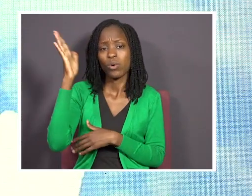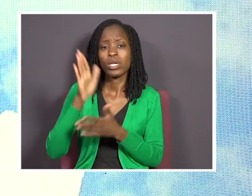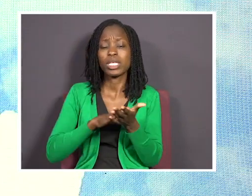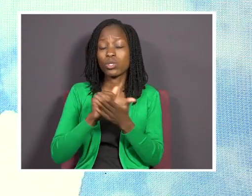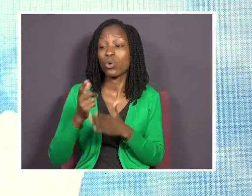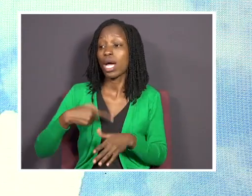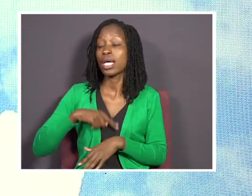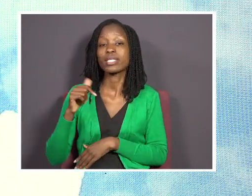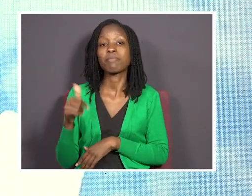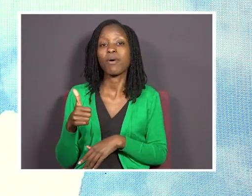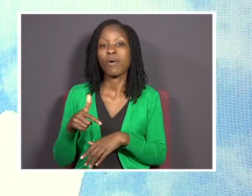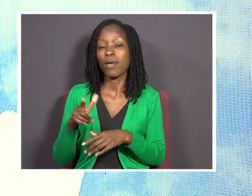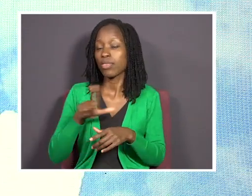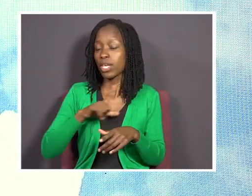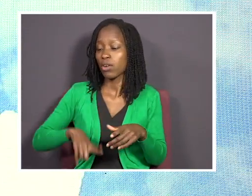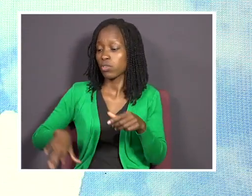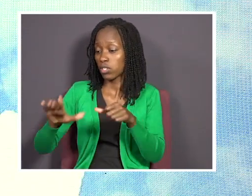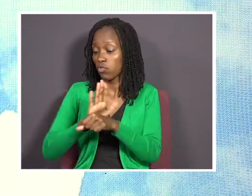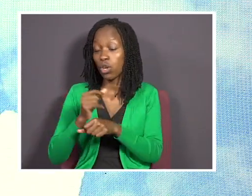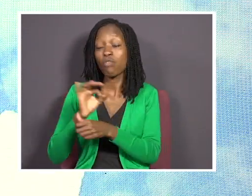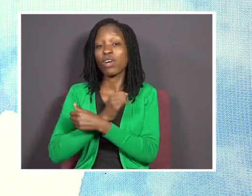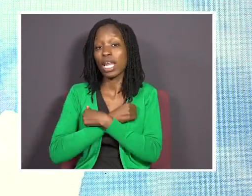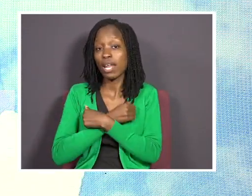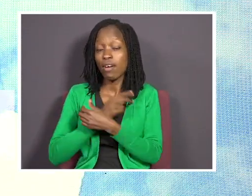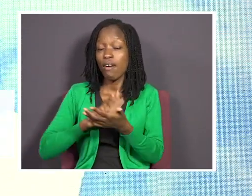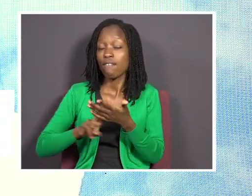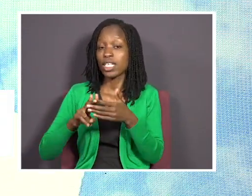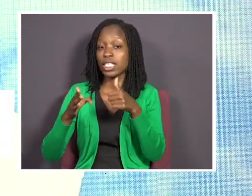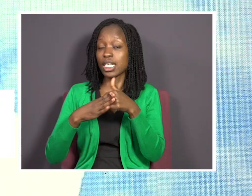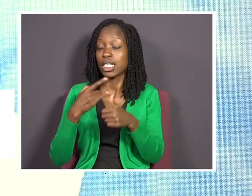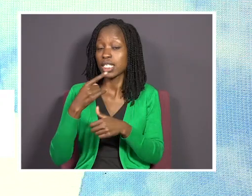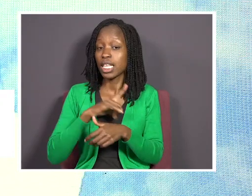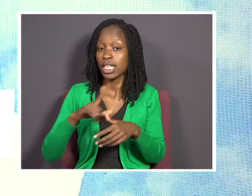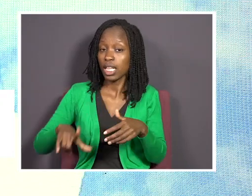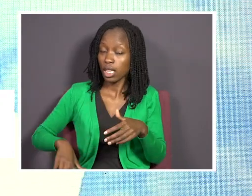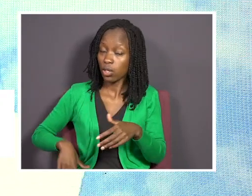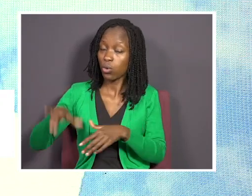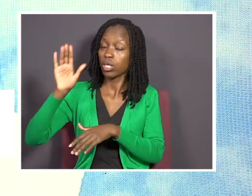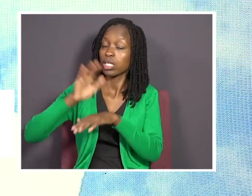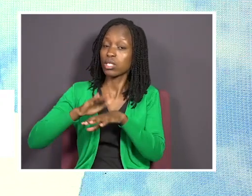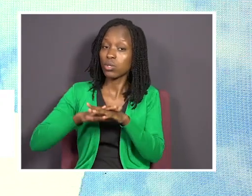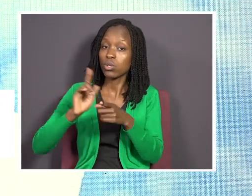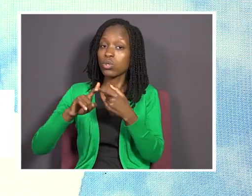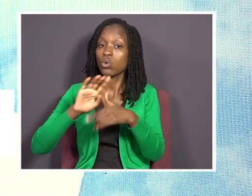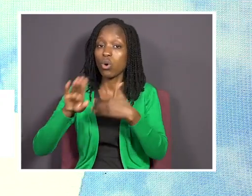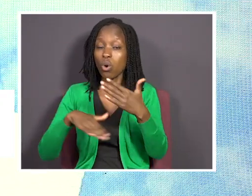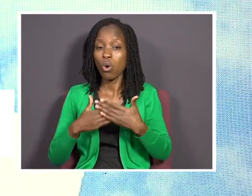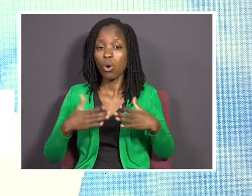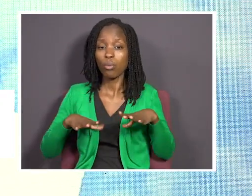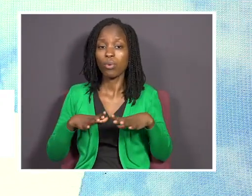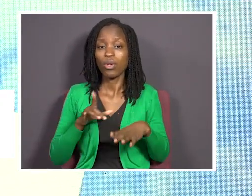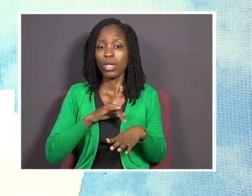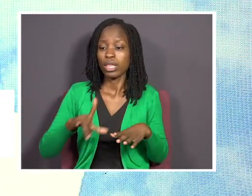destroyed us. He is rich in love. And verse 9 says, the Lord is good to all. He does